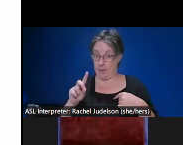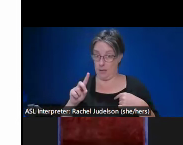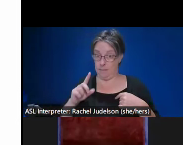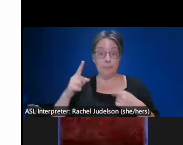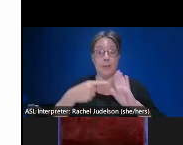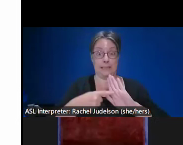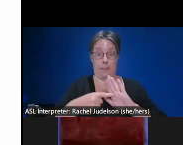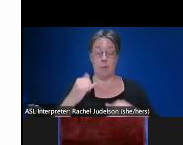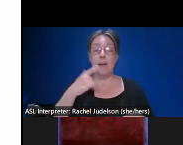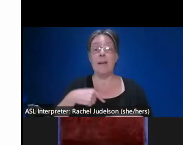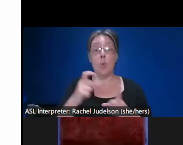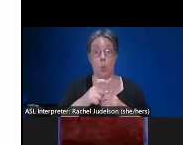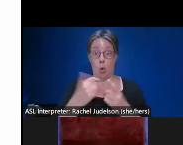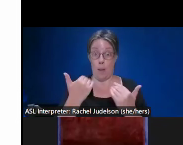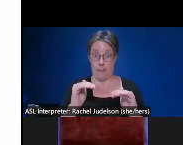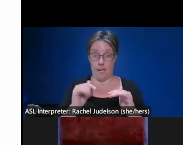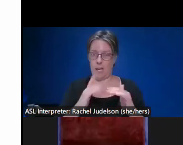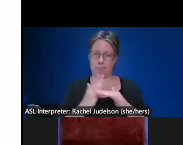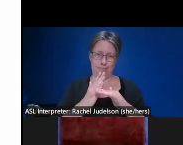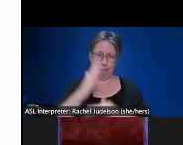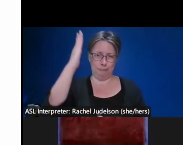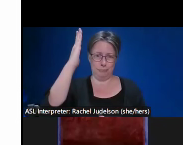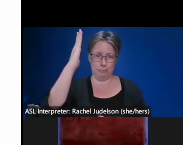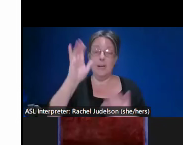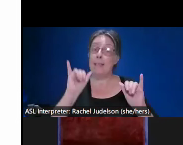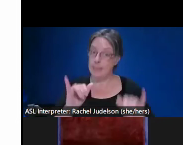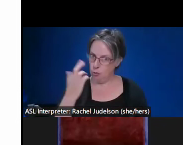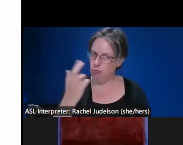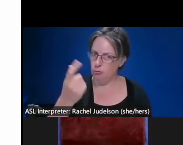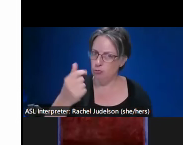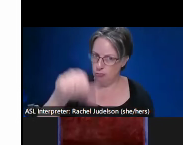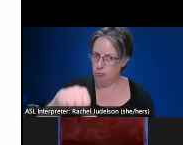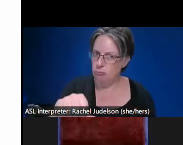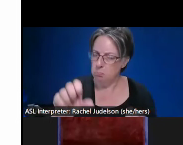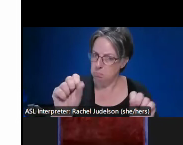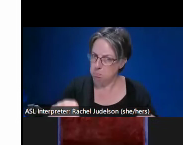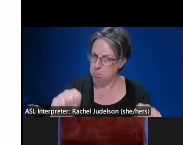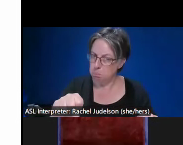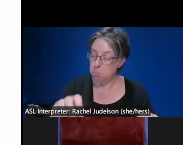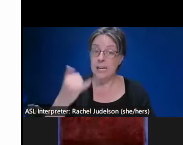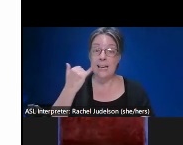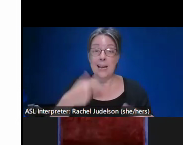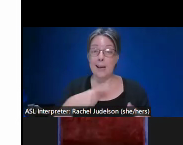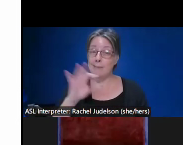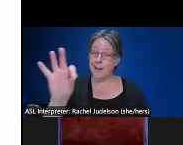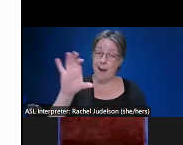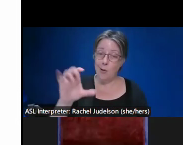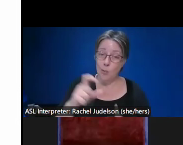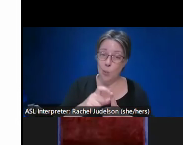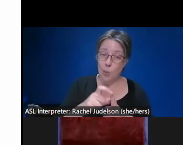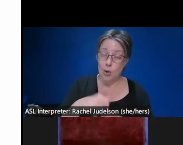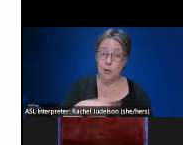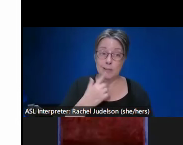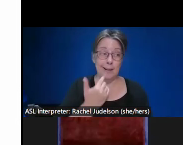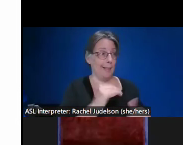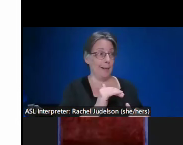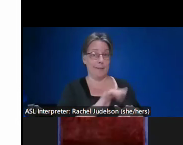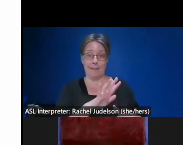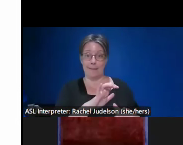past the word limit, that's a reasonable reason to reject an abstract. So if it's 900 words where the word limit is